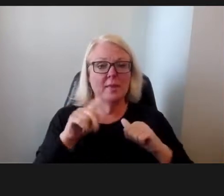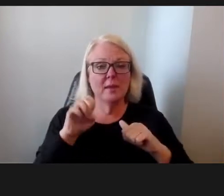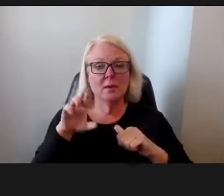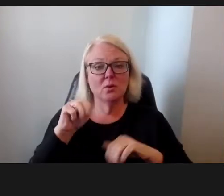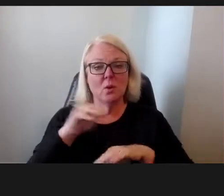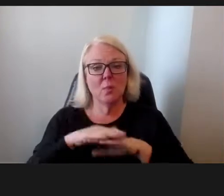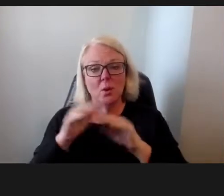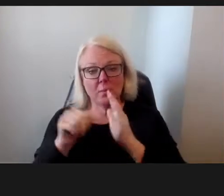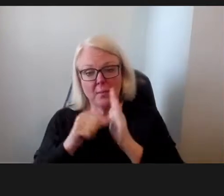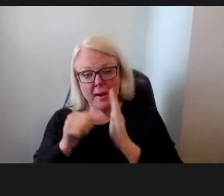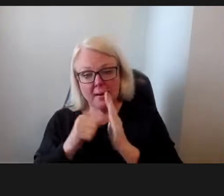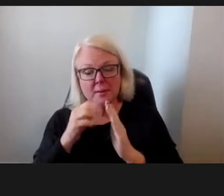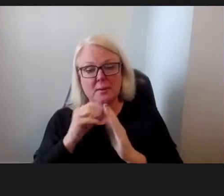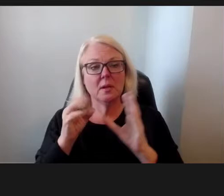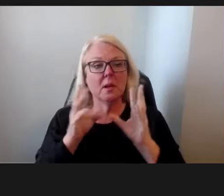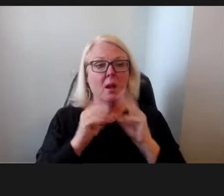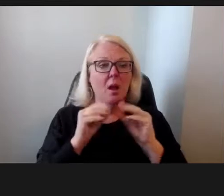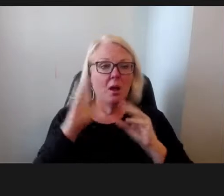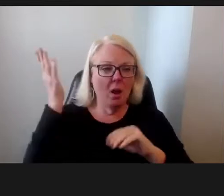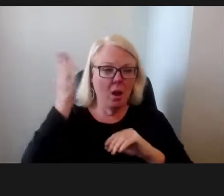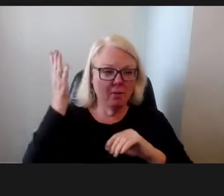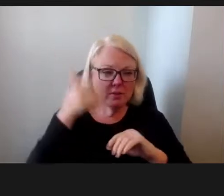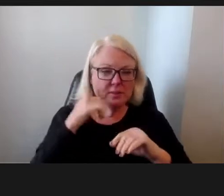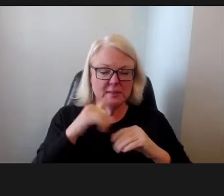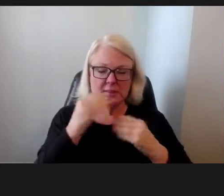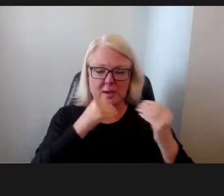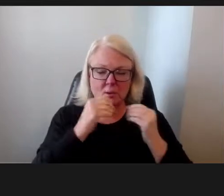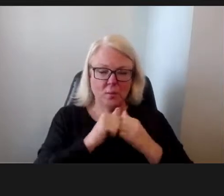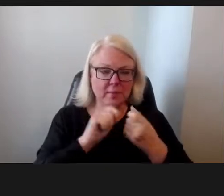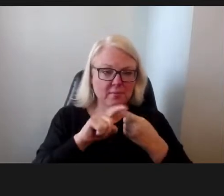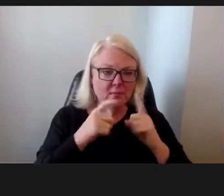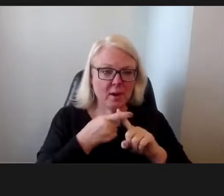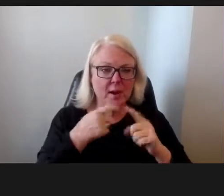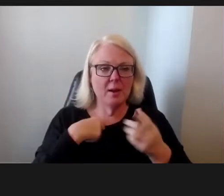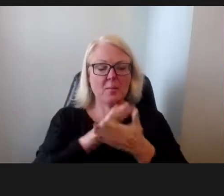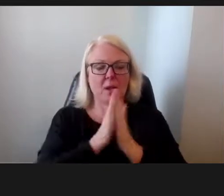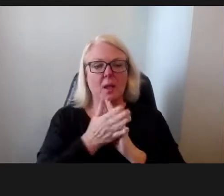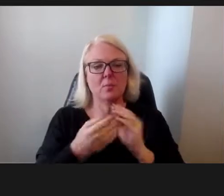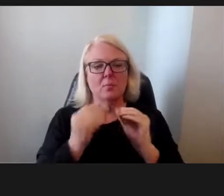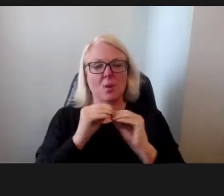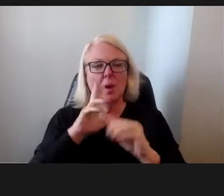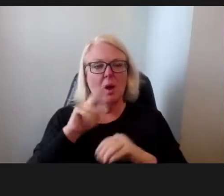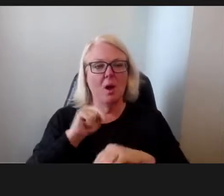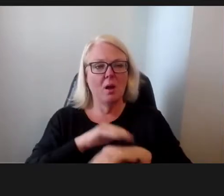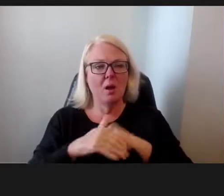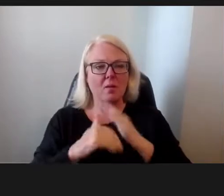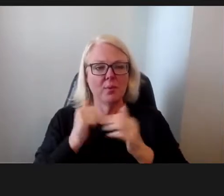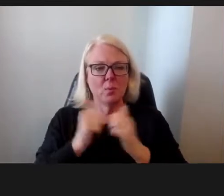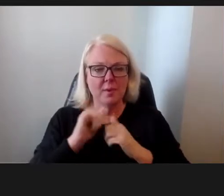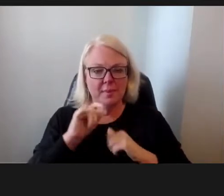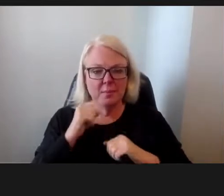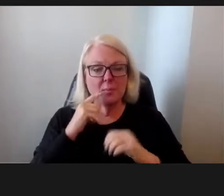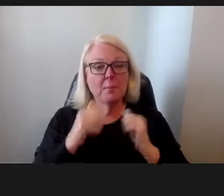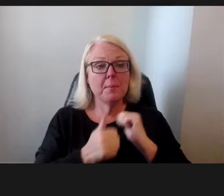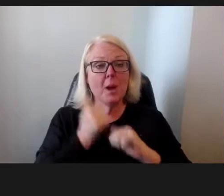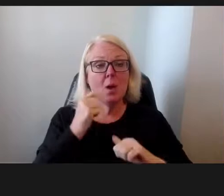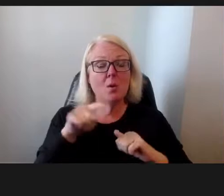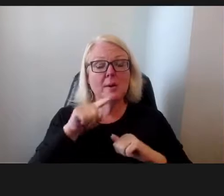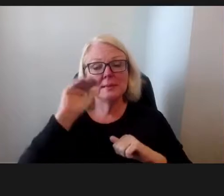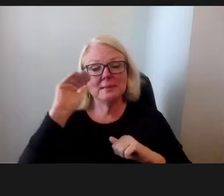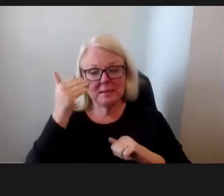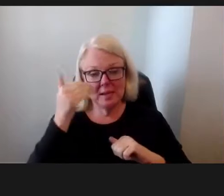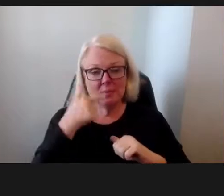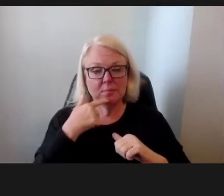page, in conference presentations, at dinner with friends, I've become increasingly uncomfortable with it because in most cases it seems to